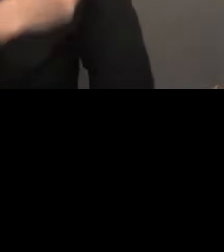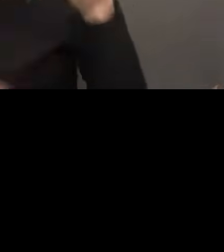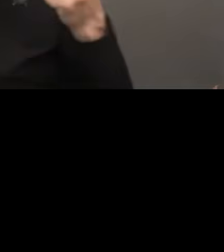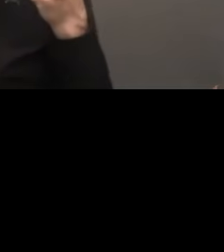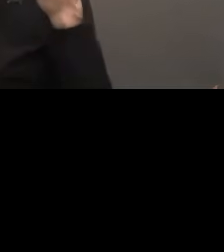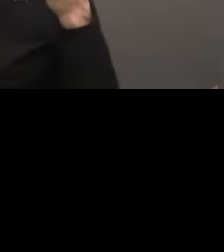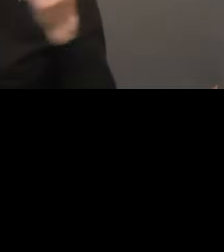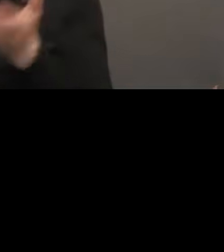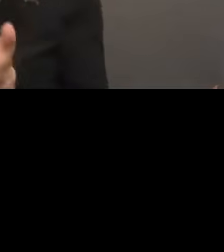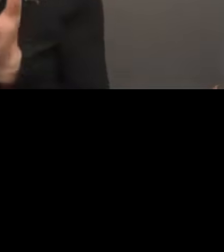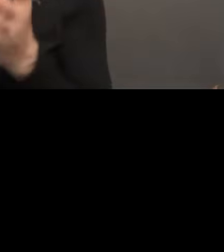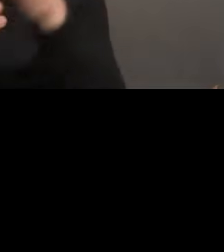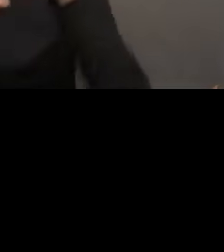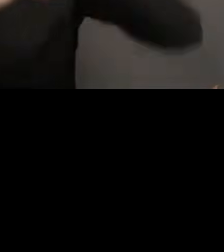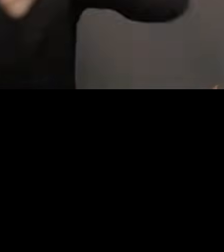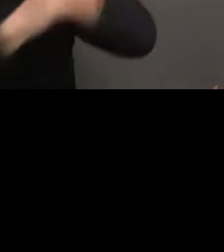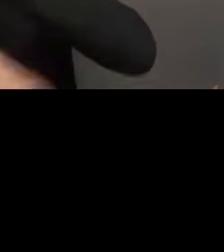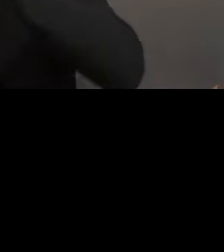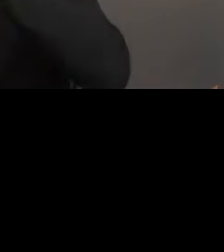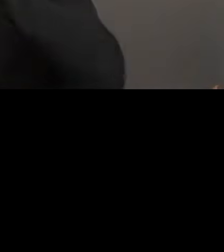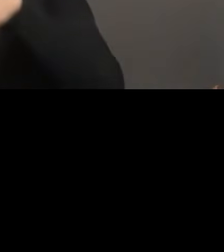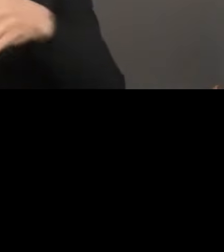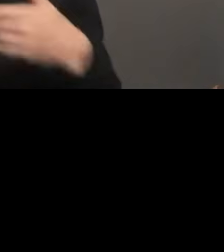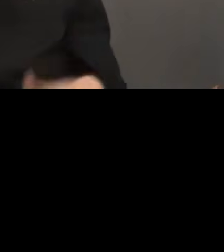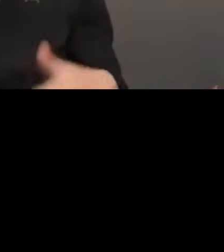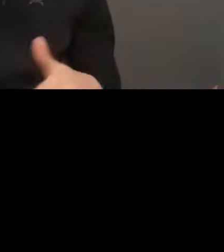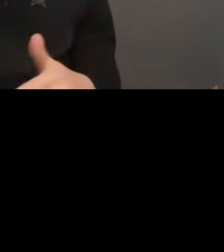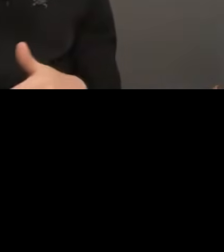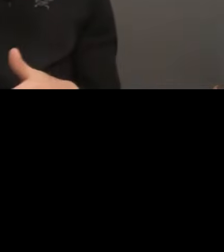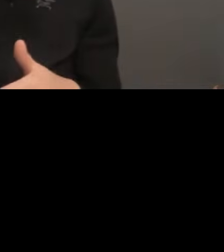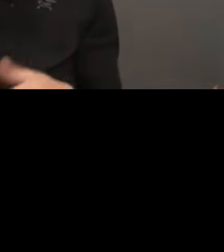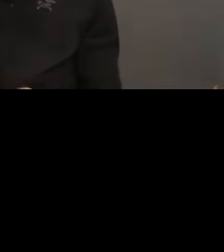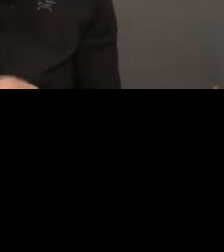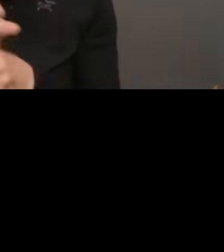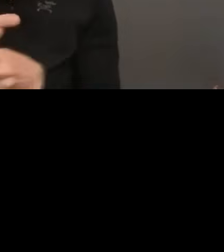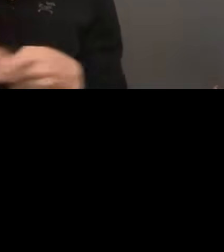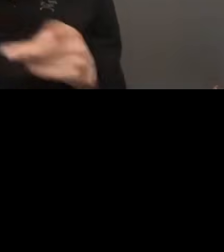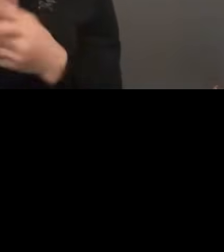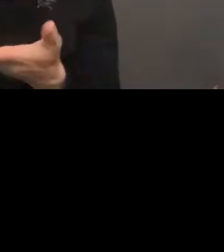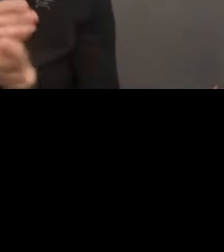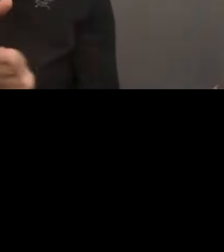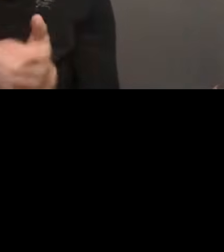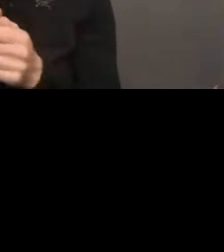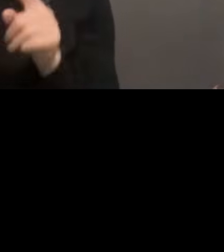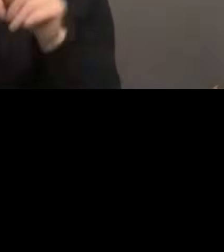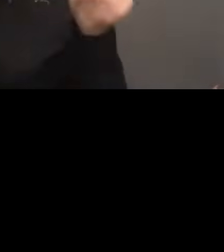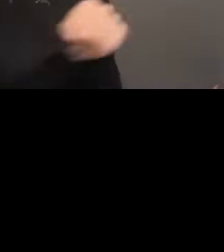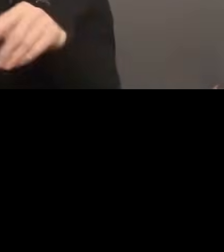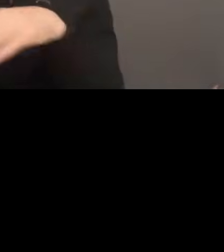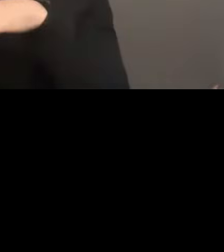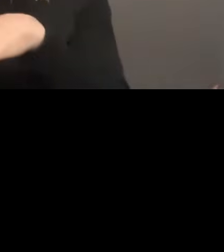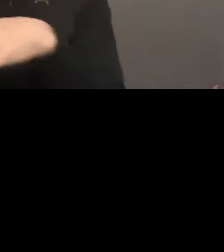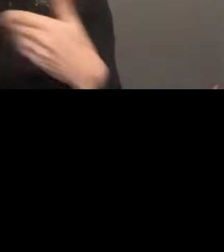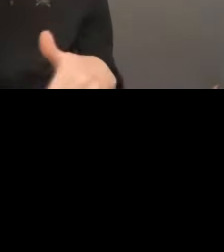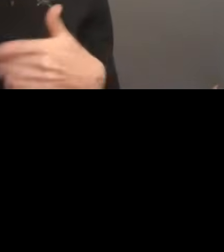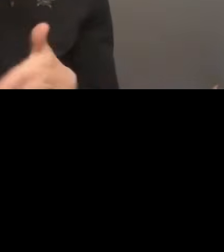So it must have been a very difficult place to navigate with a square sail. I